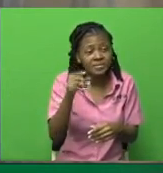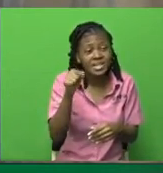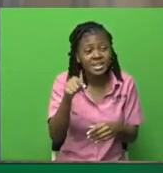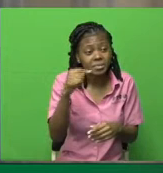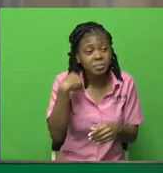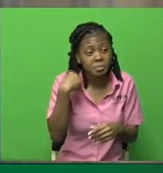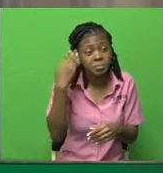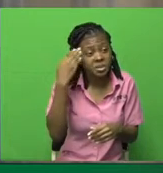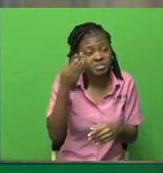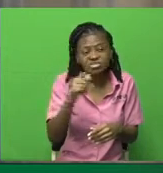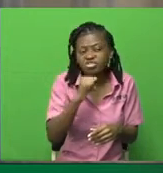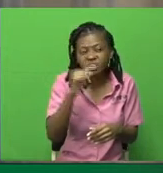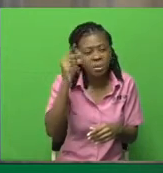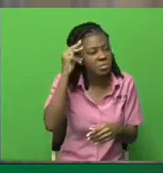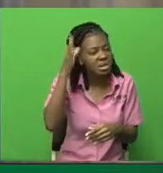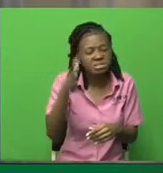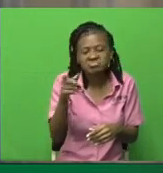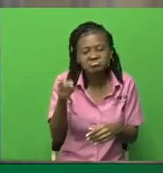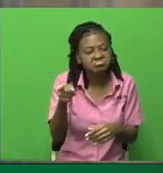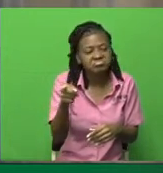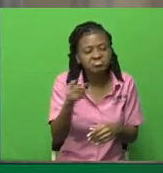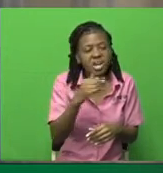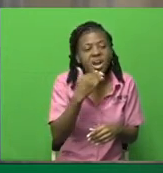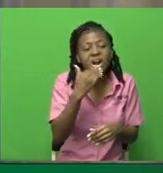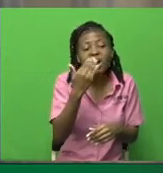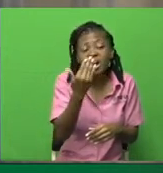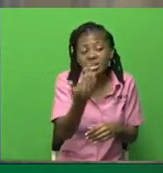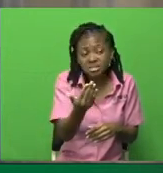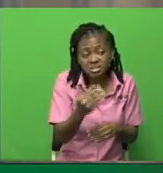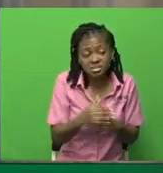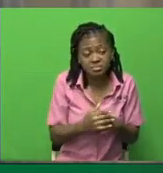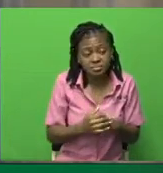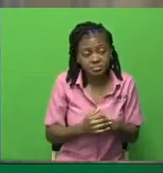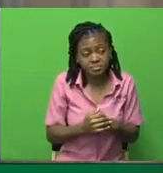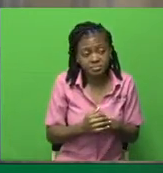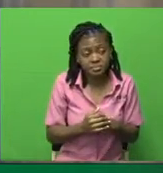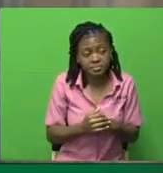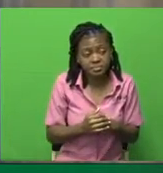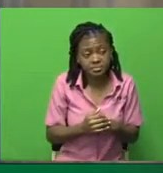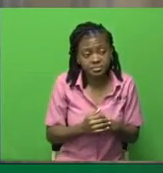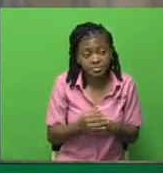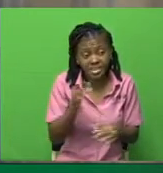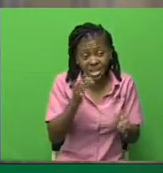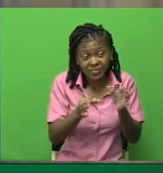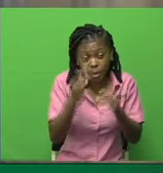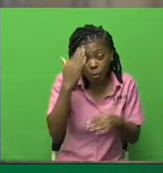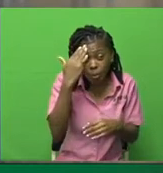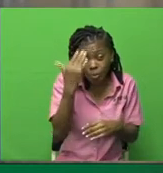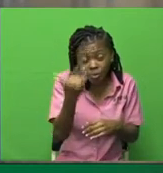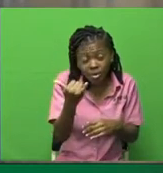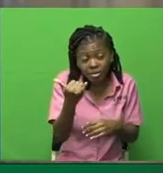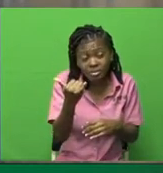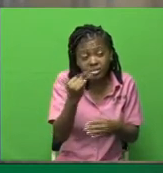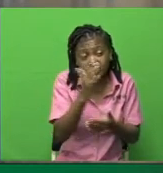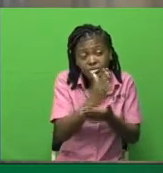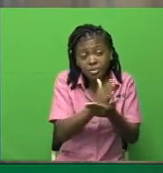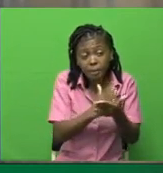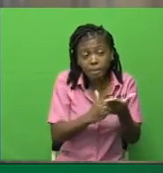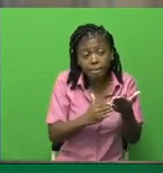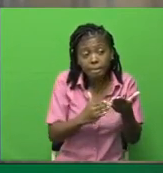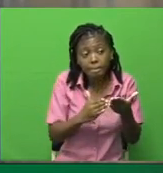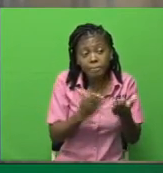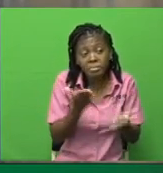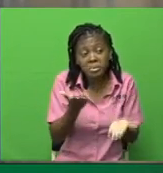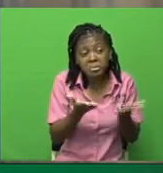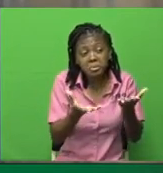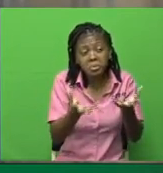and I have to ask the question if that is why there's some who are hell-bent on removing the Sea of soap and